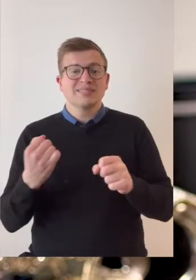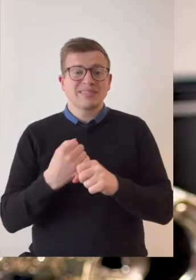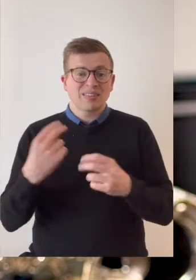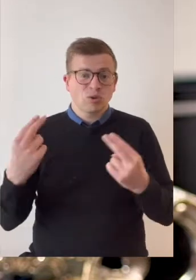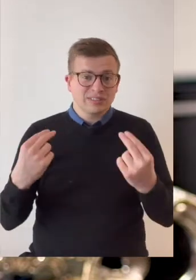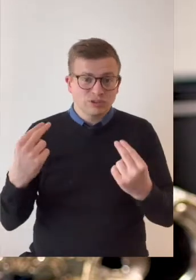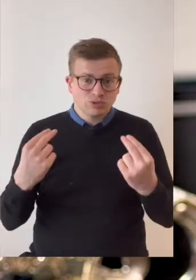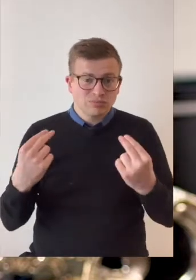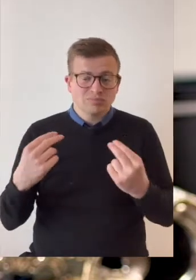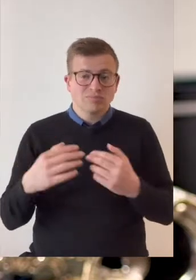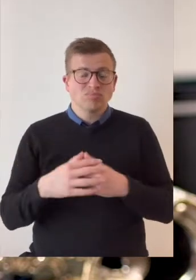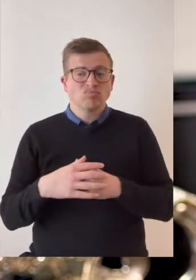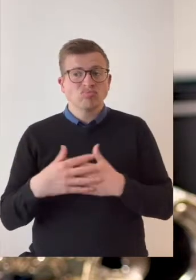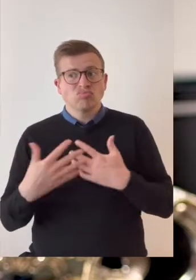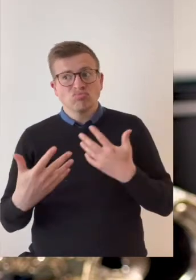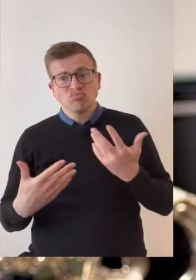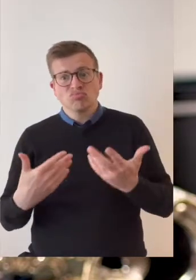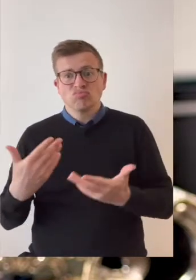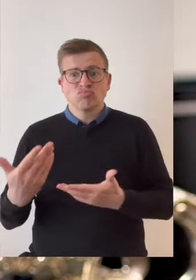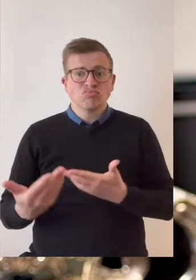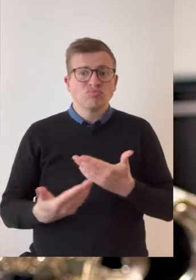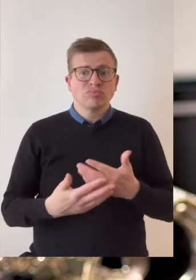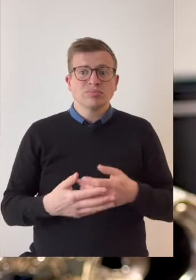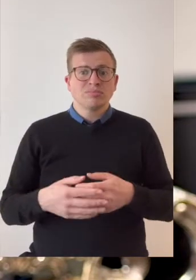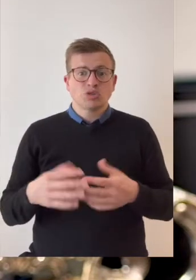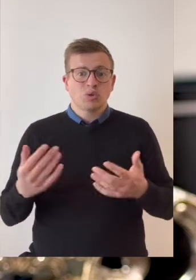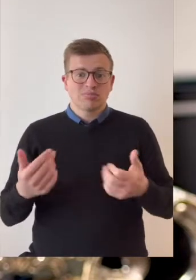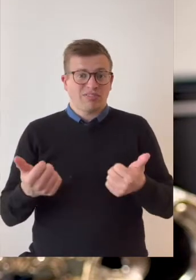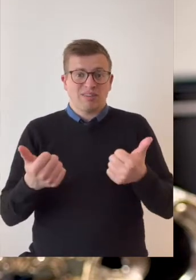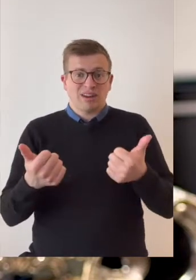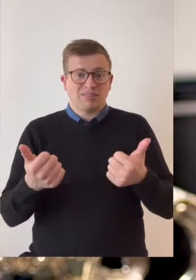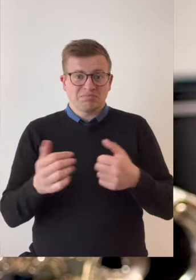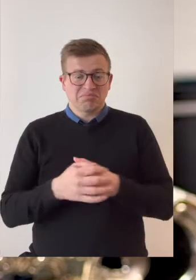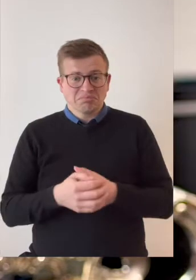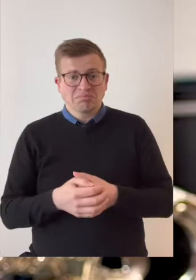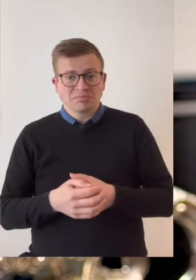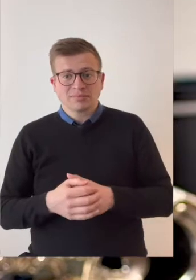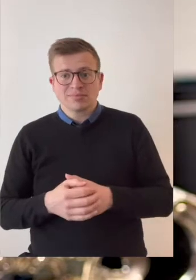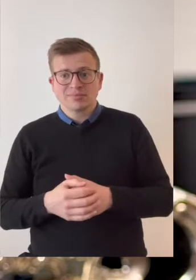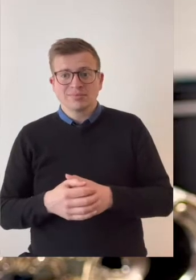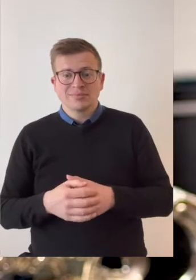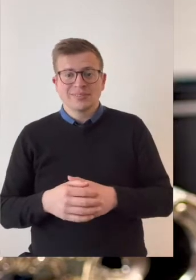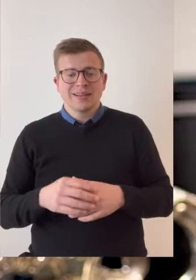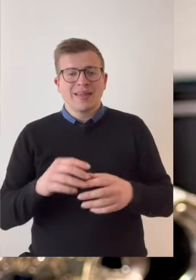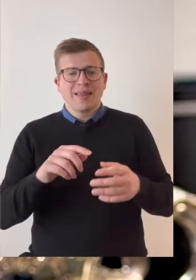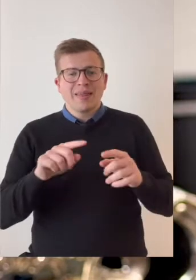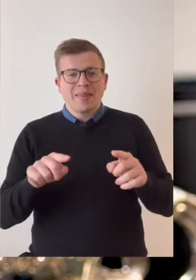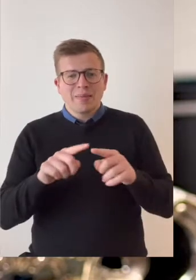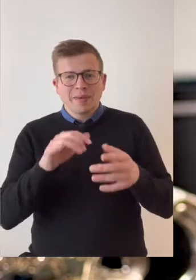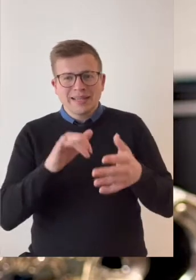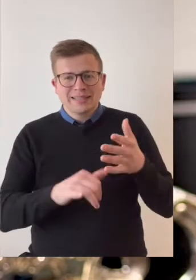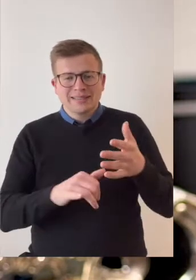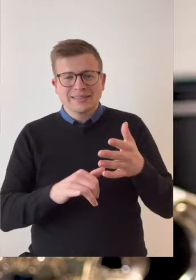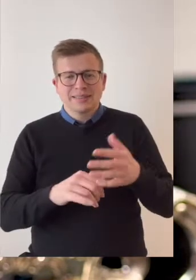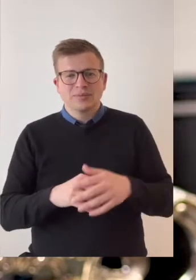did the audition. And so that's fine. And the piece